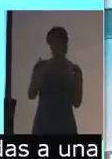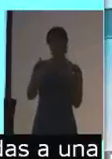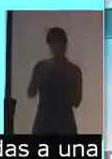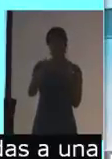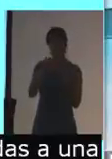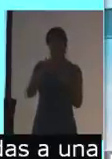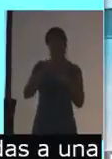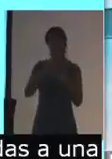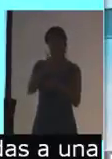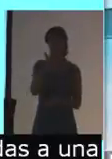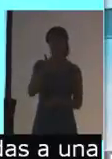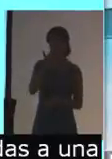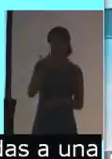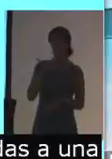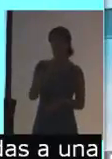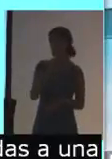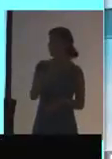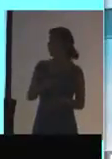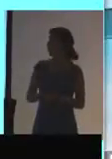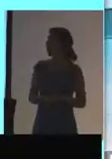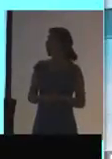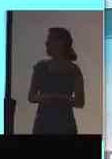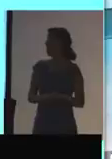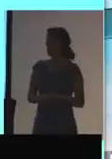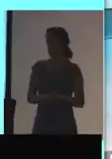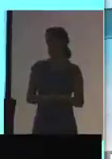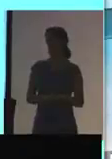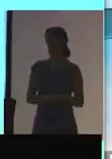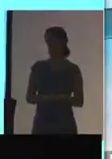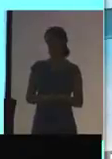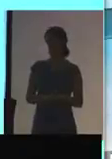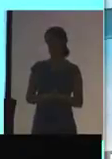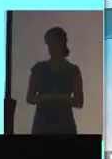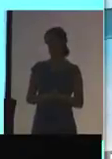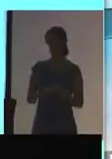people, normal people, not soldiers. And we already have